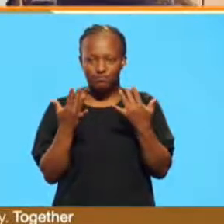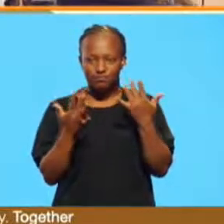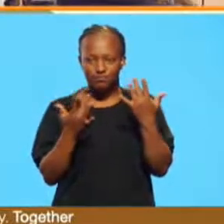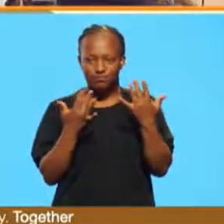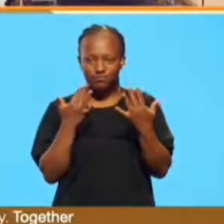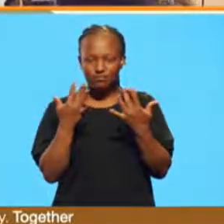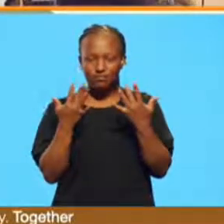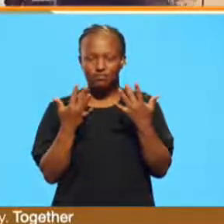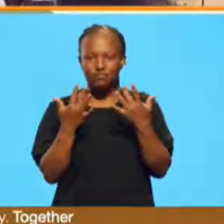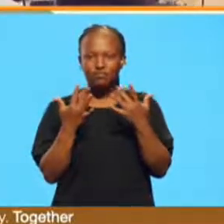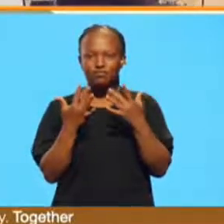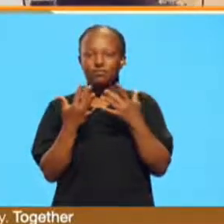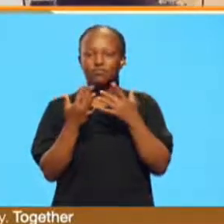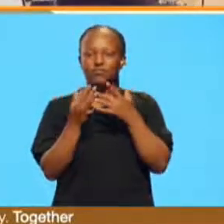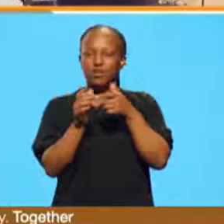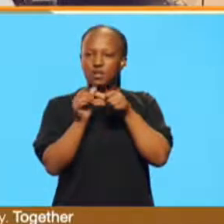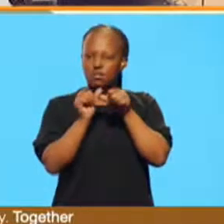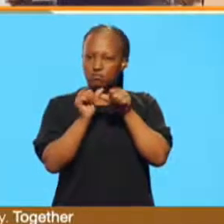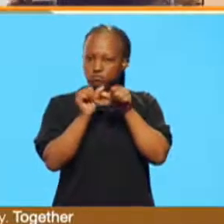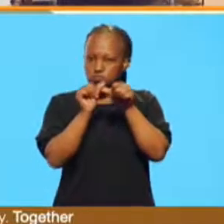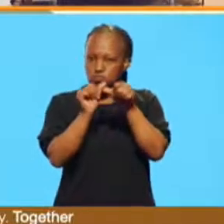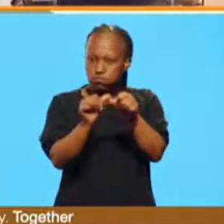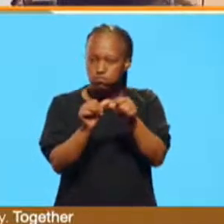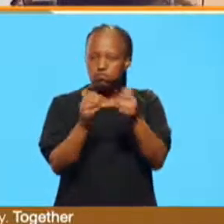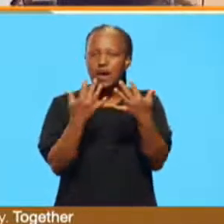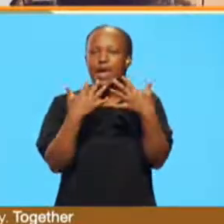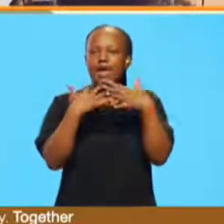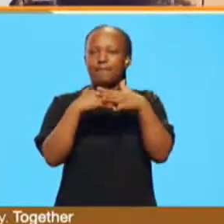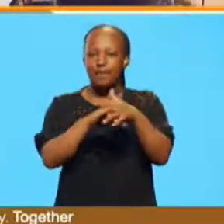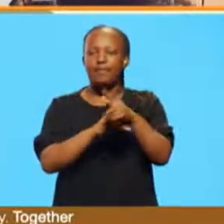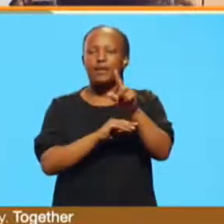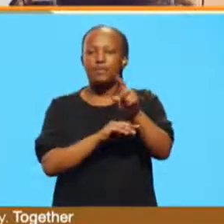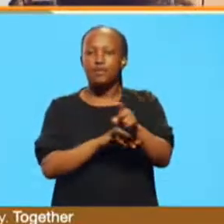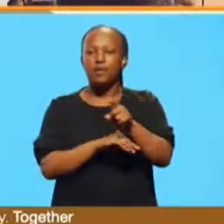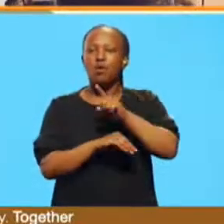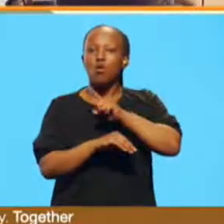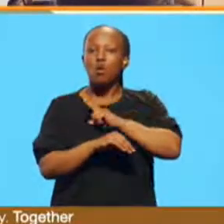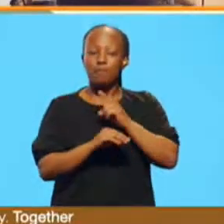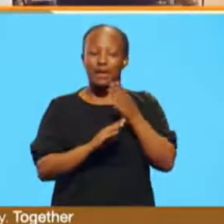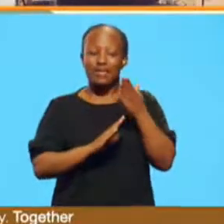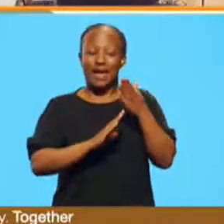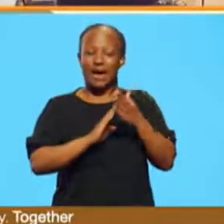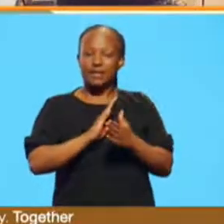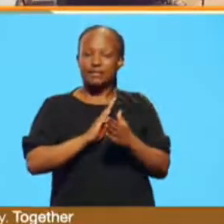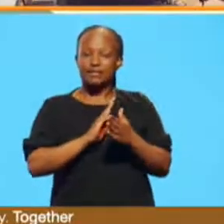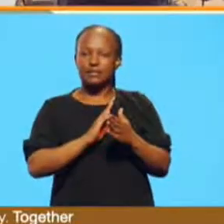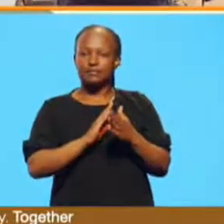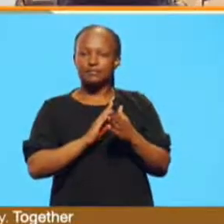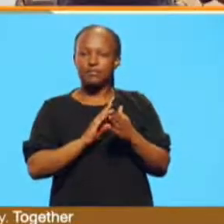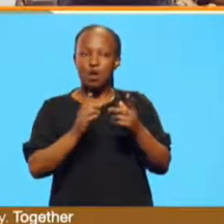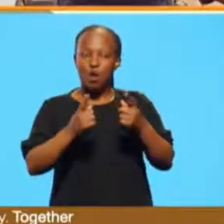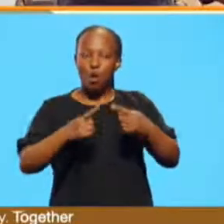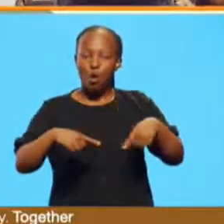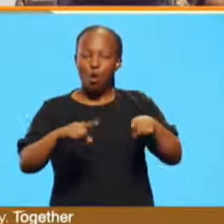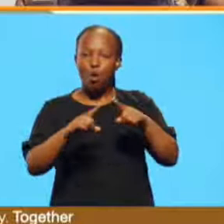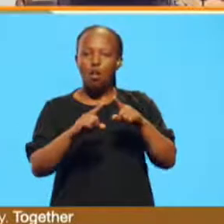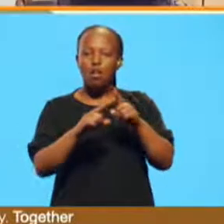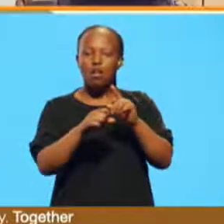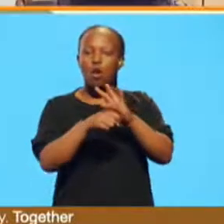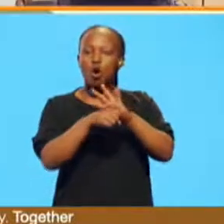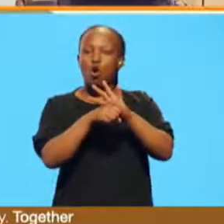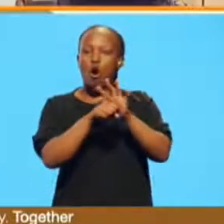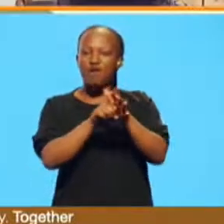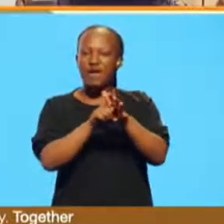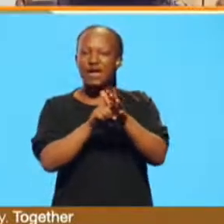is pushed forward and it is implemented so that at the end of the day, all the gains that were reversed by COVID